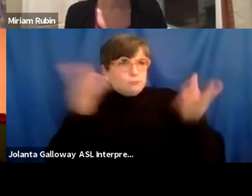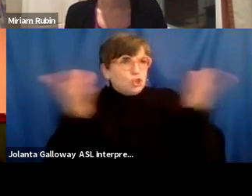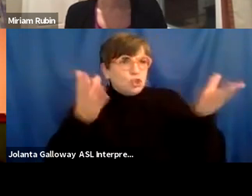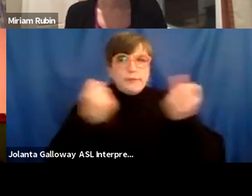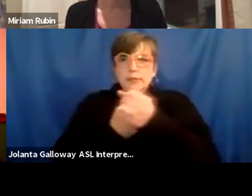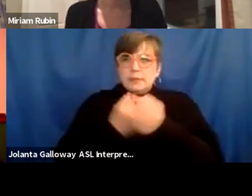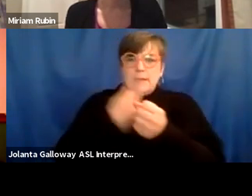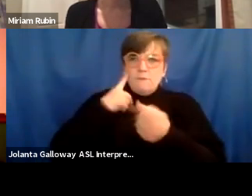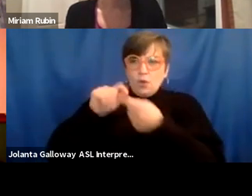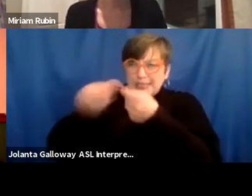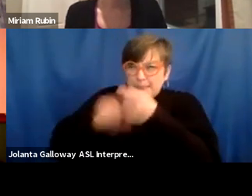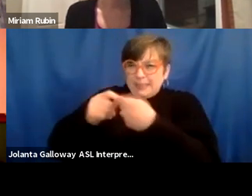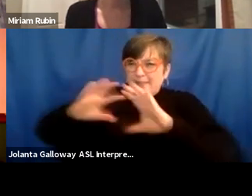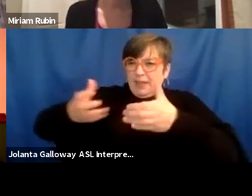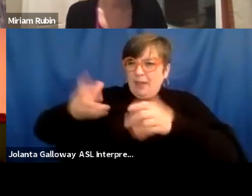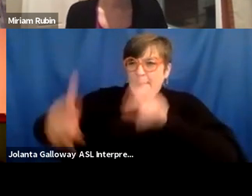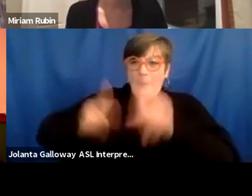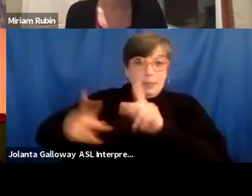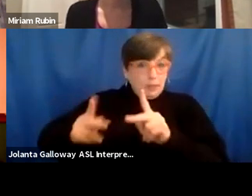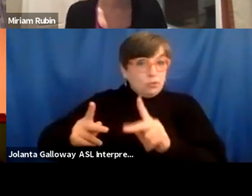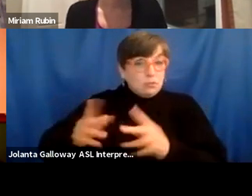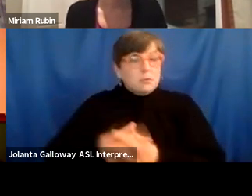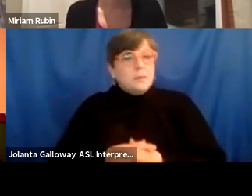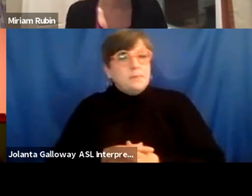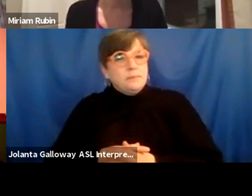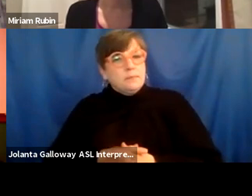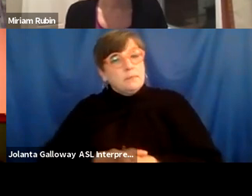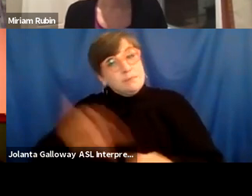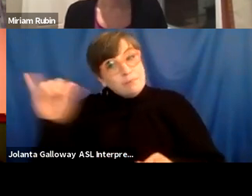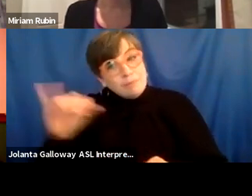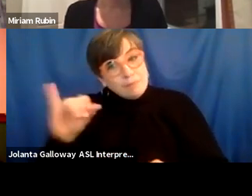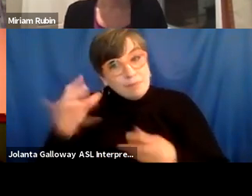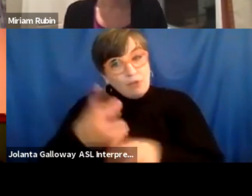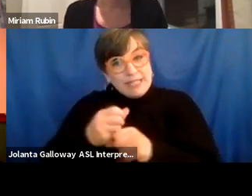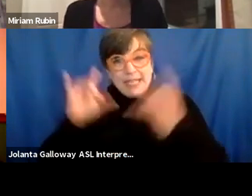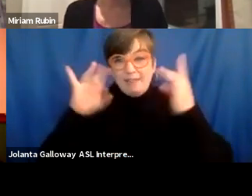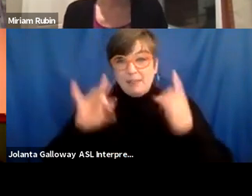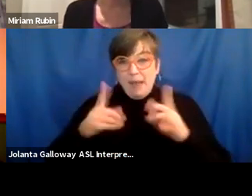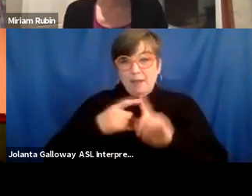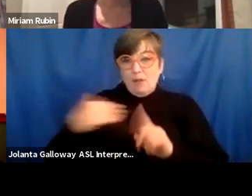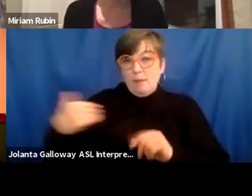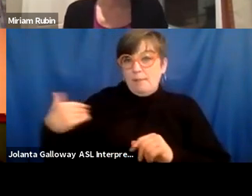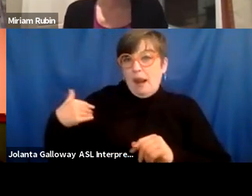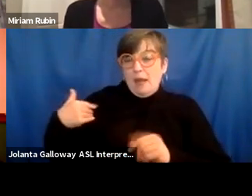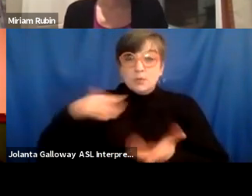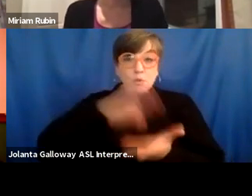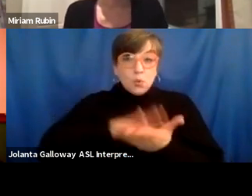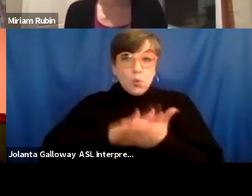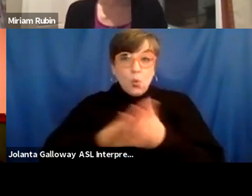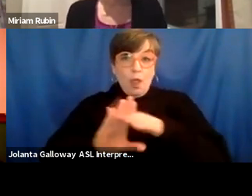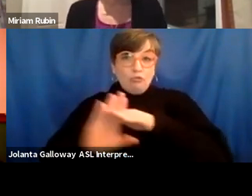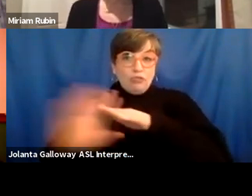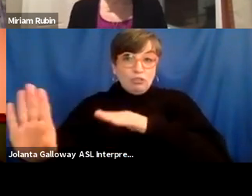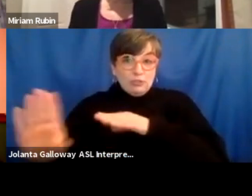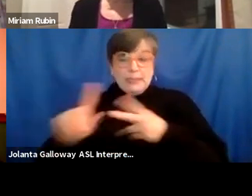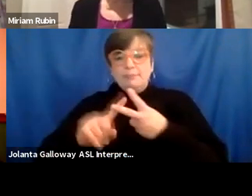for specific populations of students. And we also received feedback in our last school retreat and last